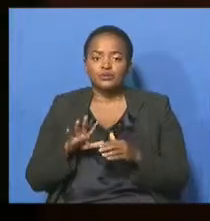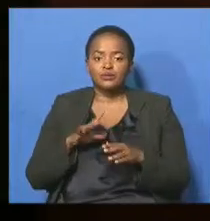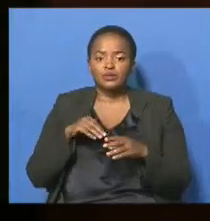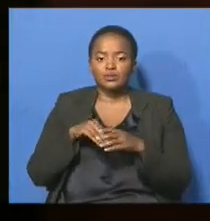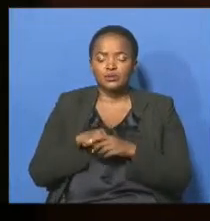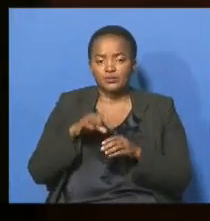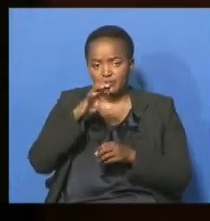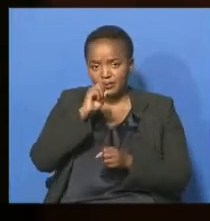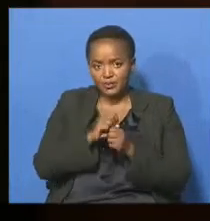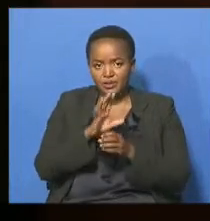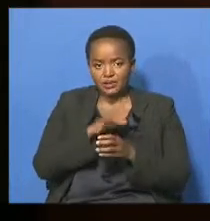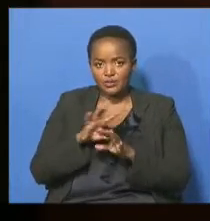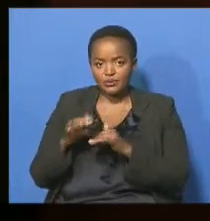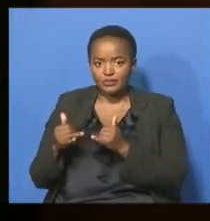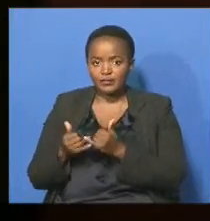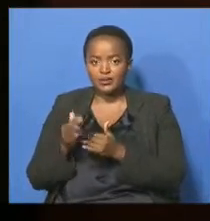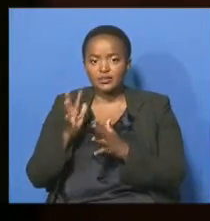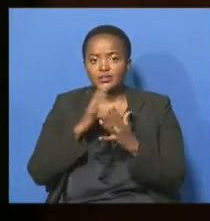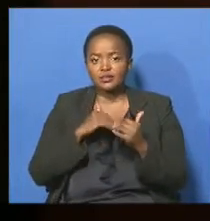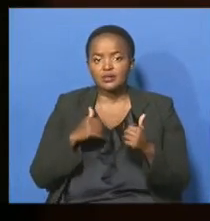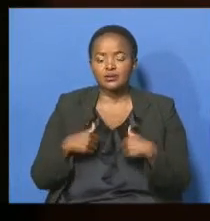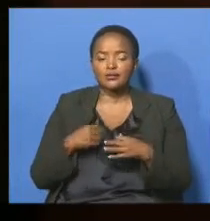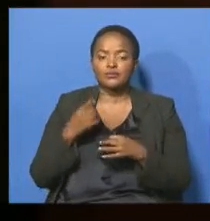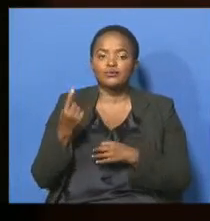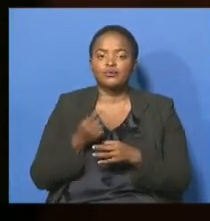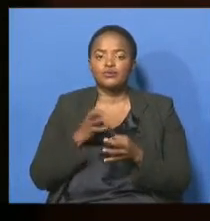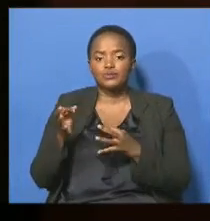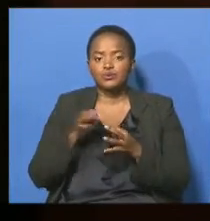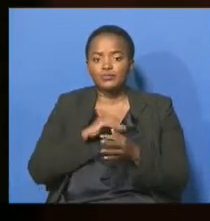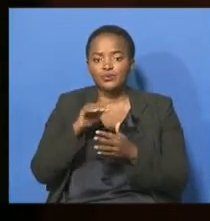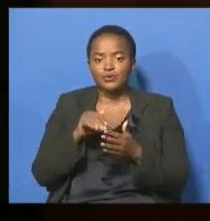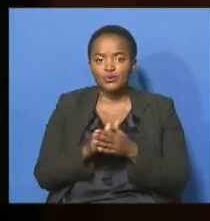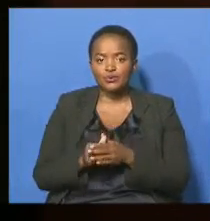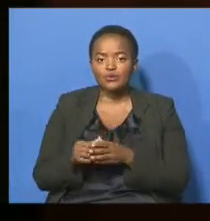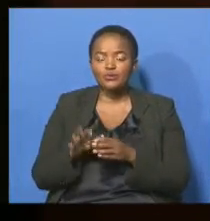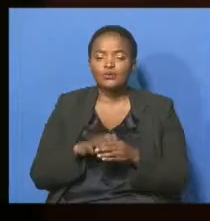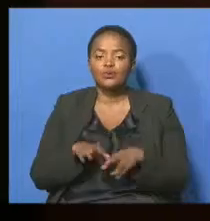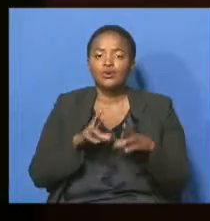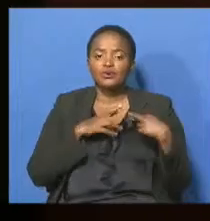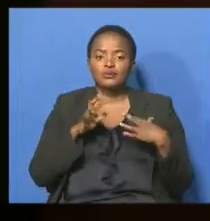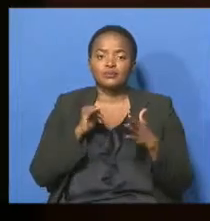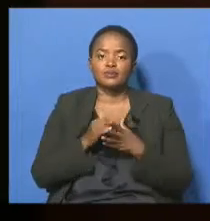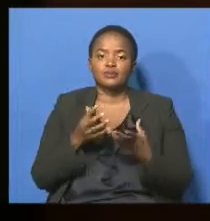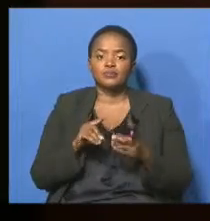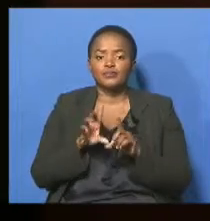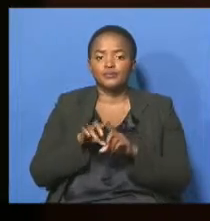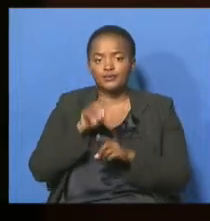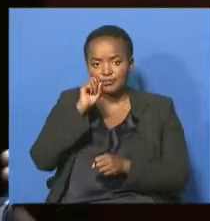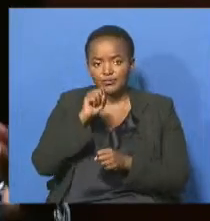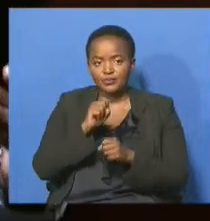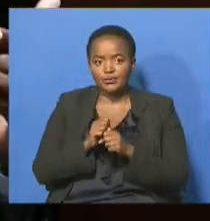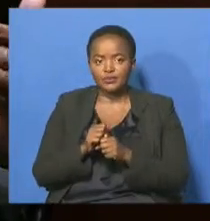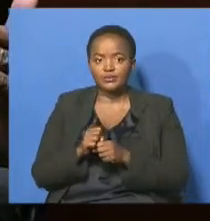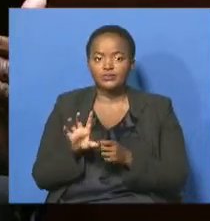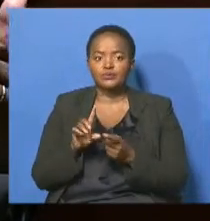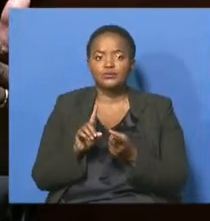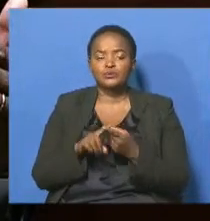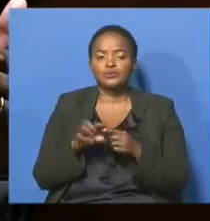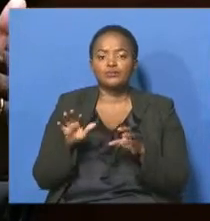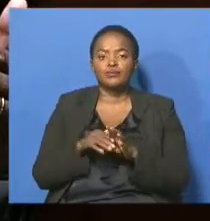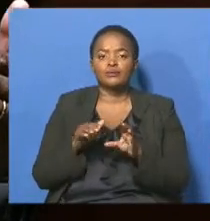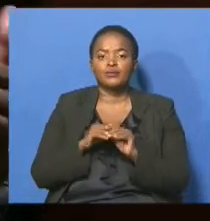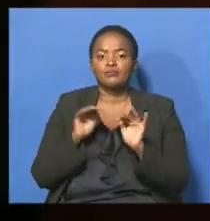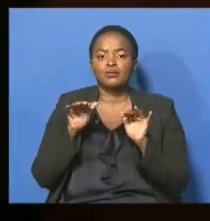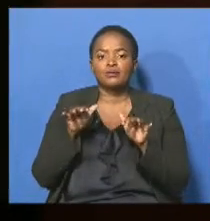the community, and they always explain all concepts, all actions that are being done by the police to members